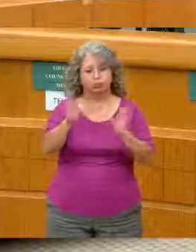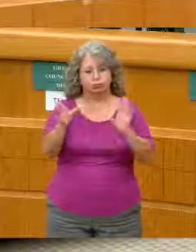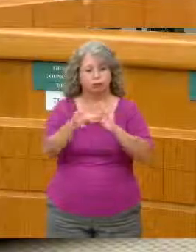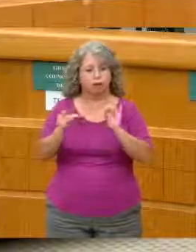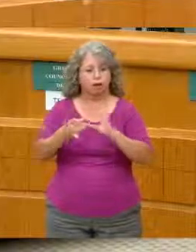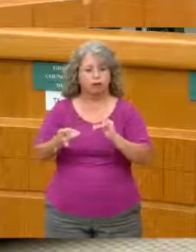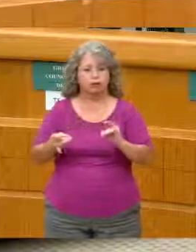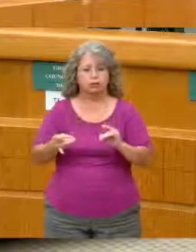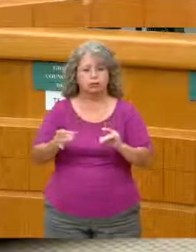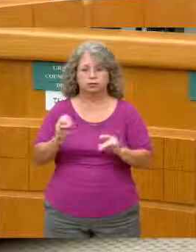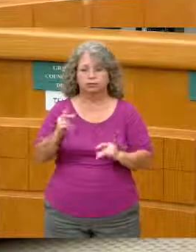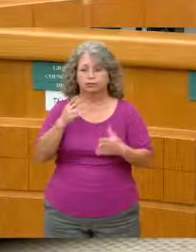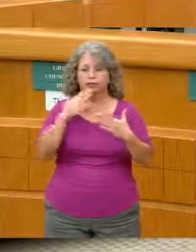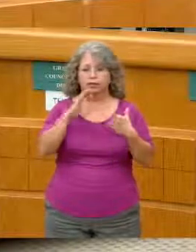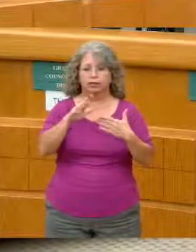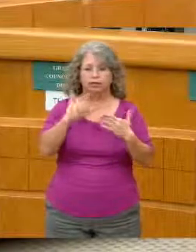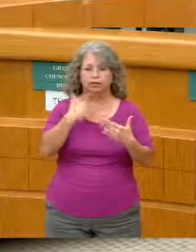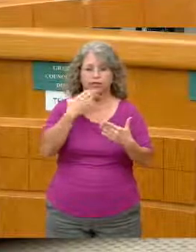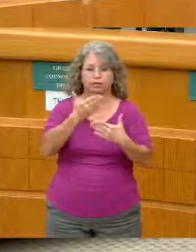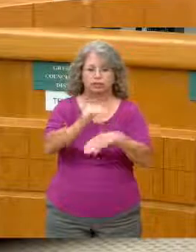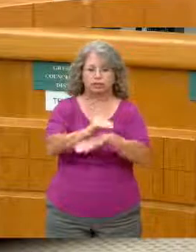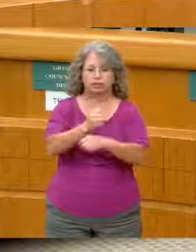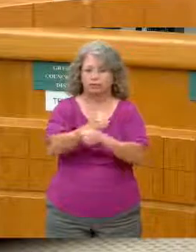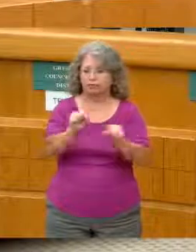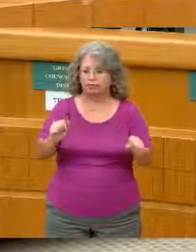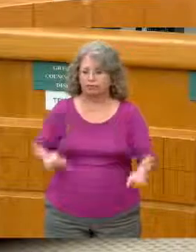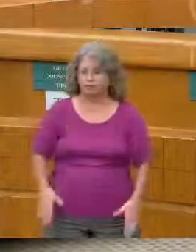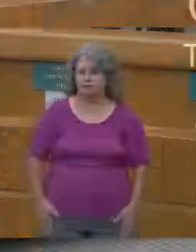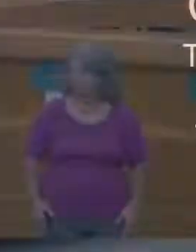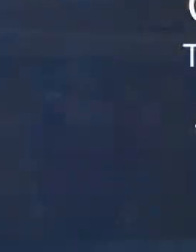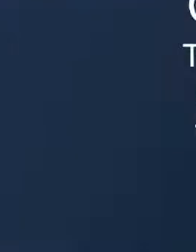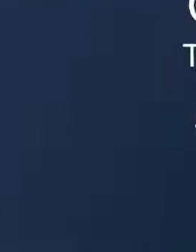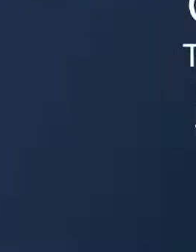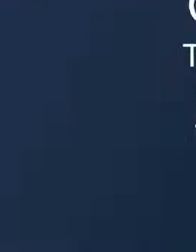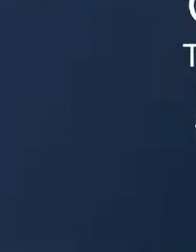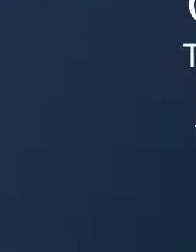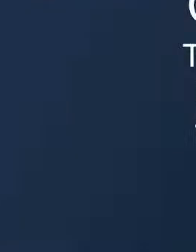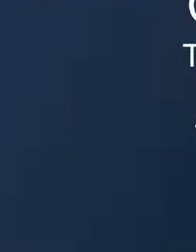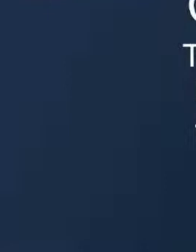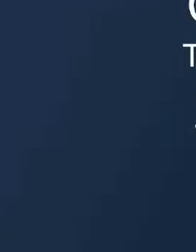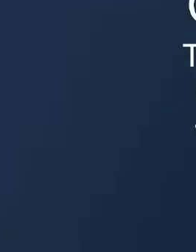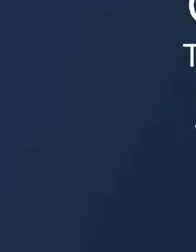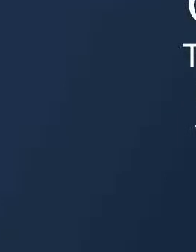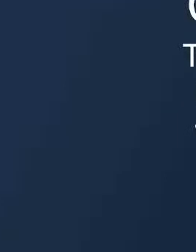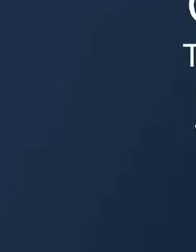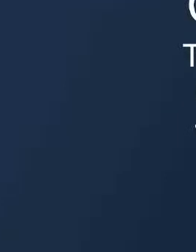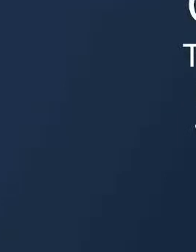comments from Judge Canales and Mayor McComb. Okay, thank you all. Have a good night. Be safe.